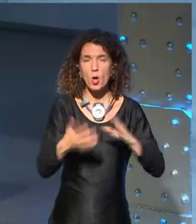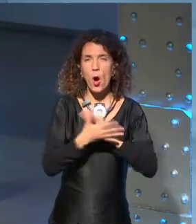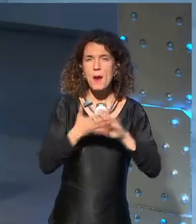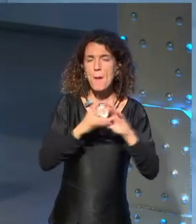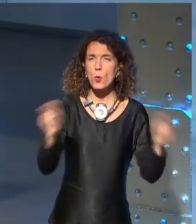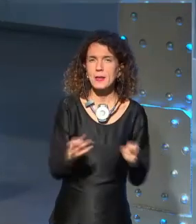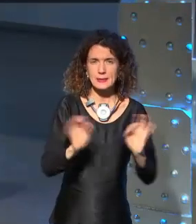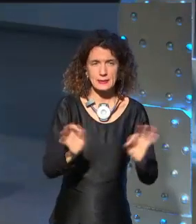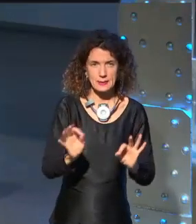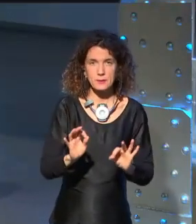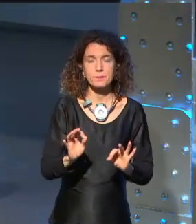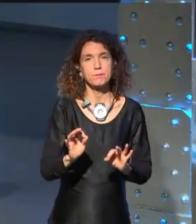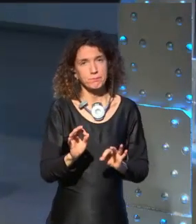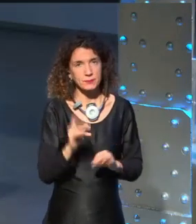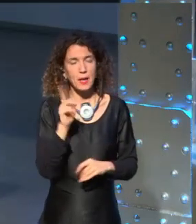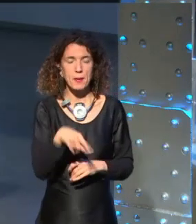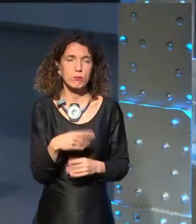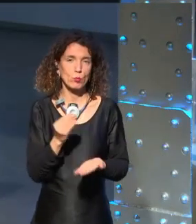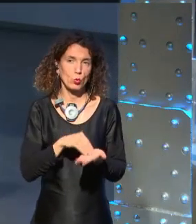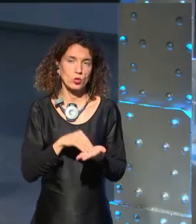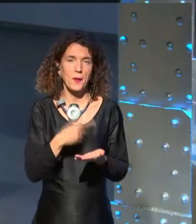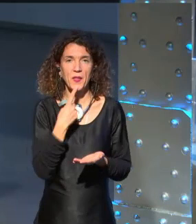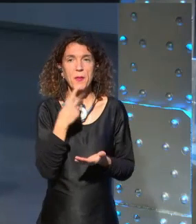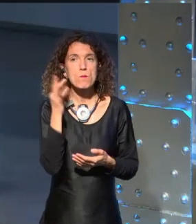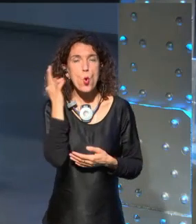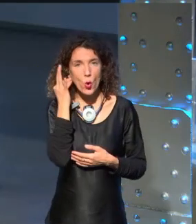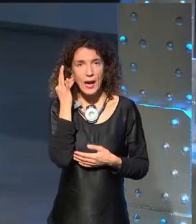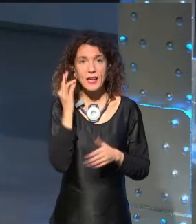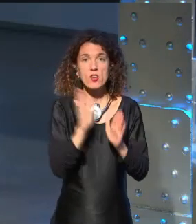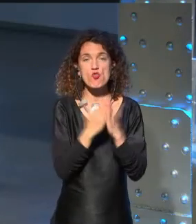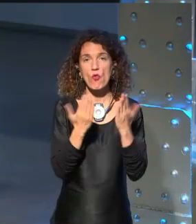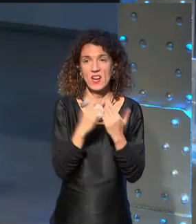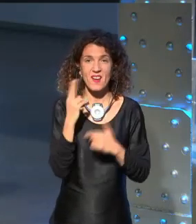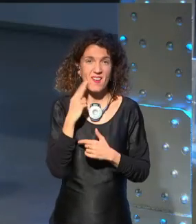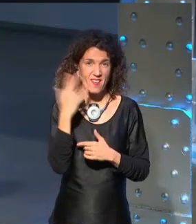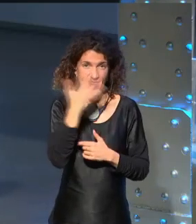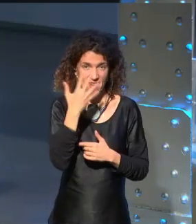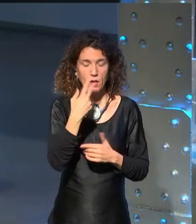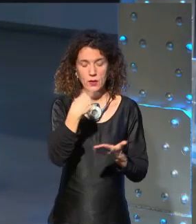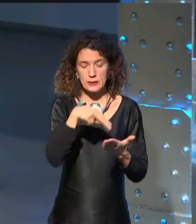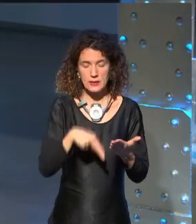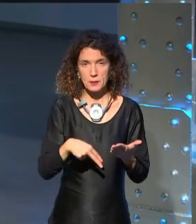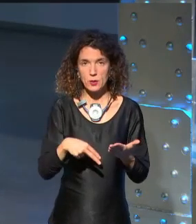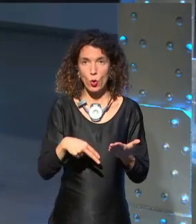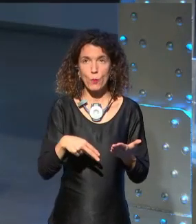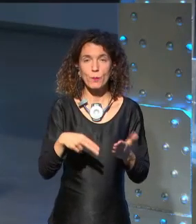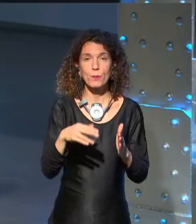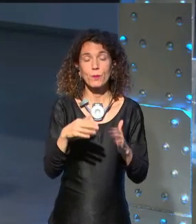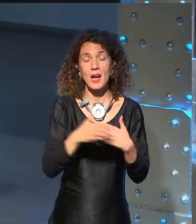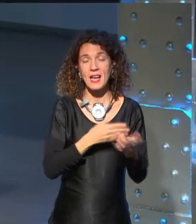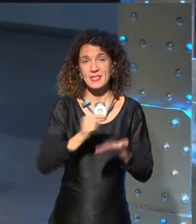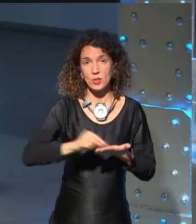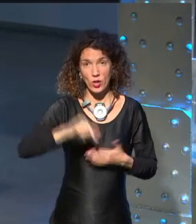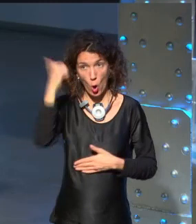Hay algo que siempre se... Well, there's something that usually women that read a mystery novel